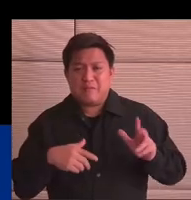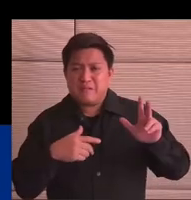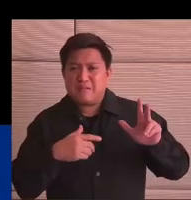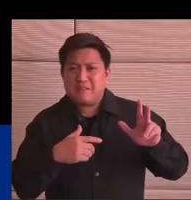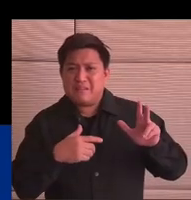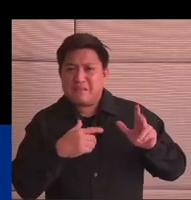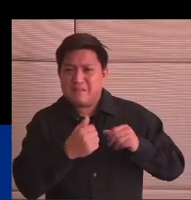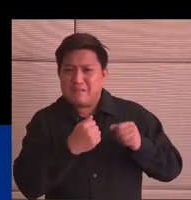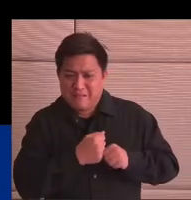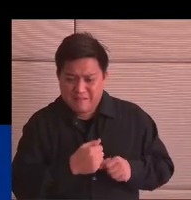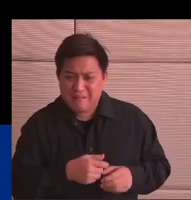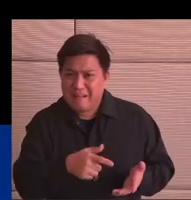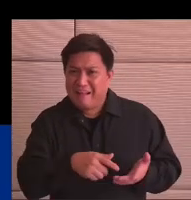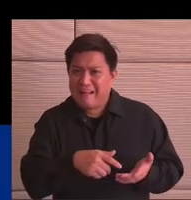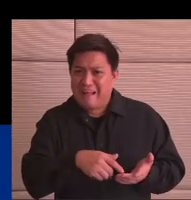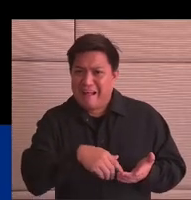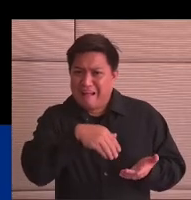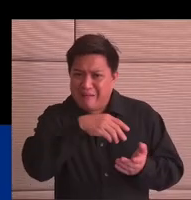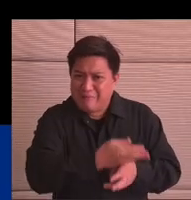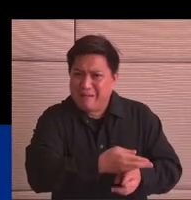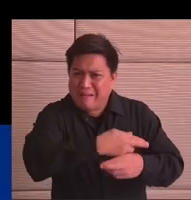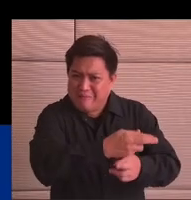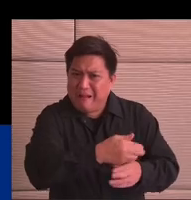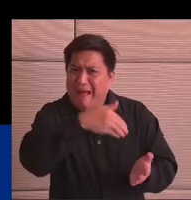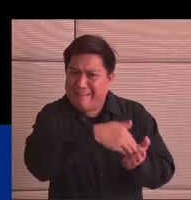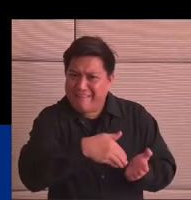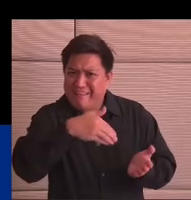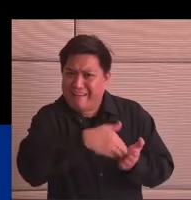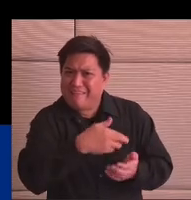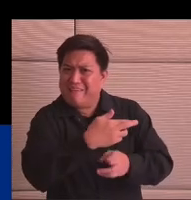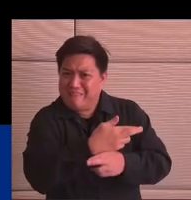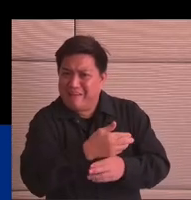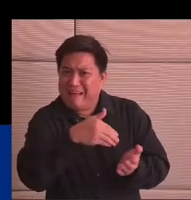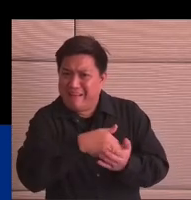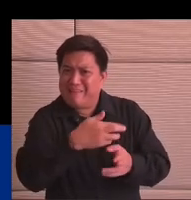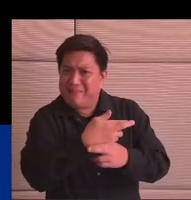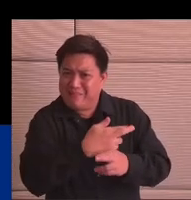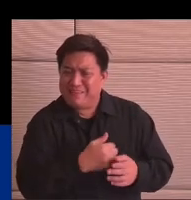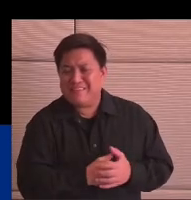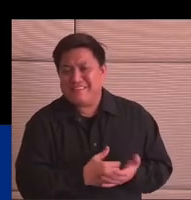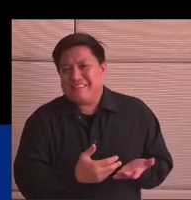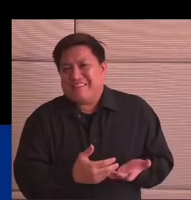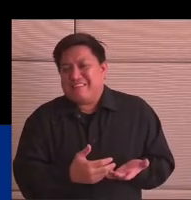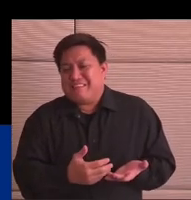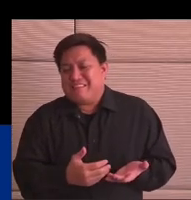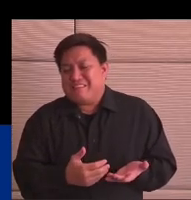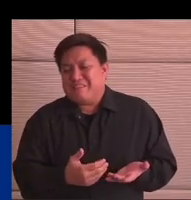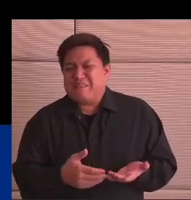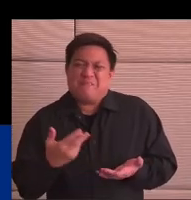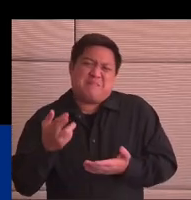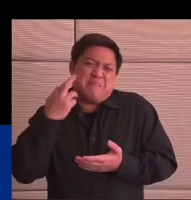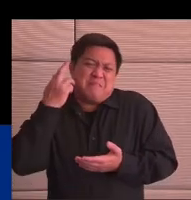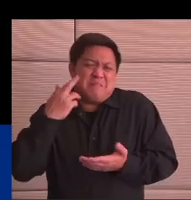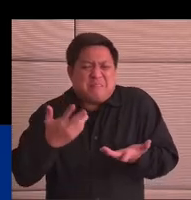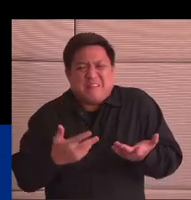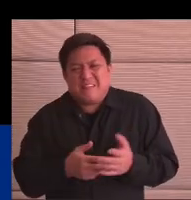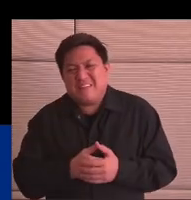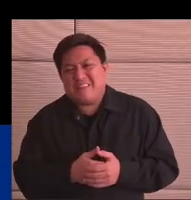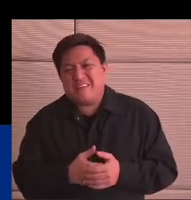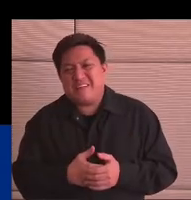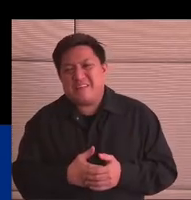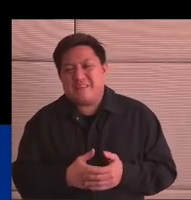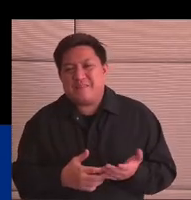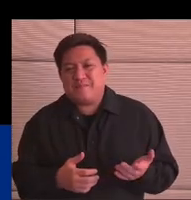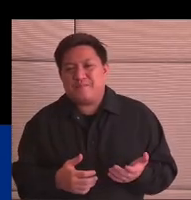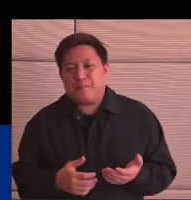again and repave it. So anyway, I think we all could guess what the reason might be. Which leads to the